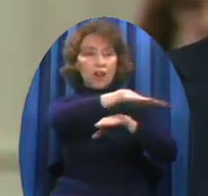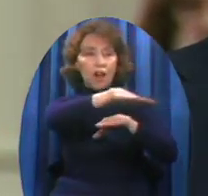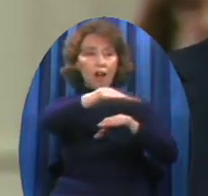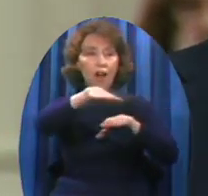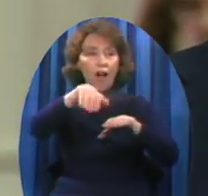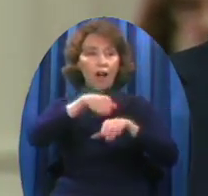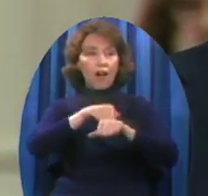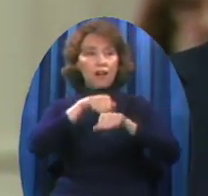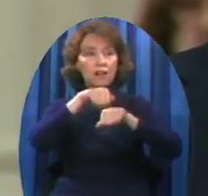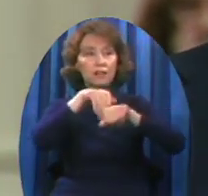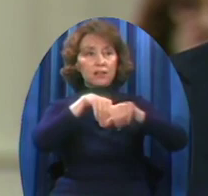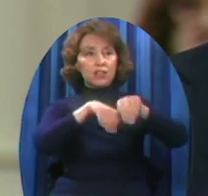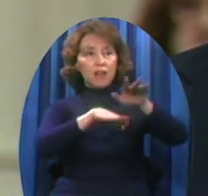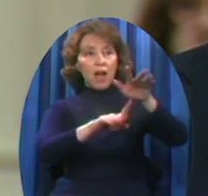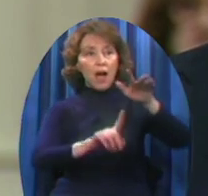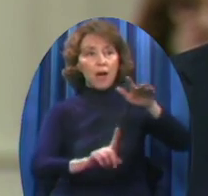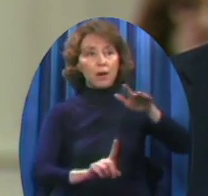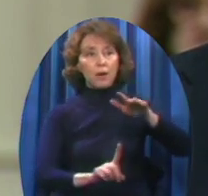hillside